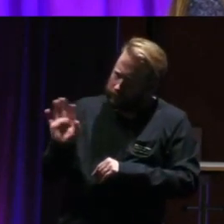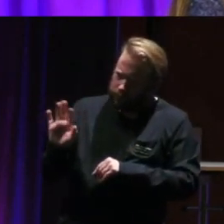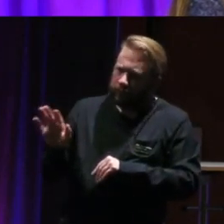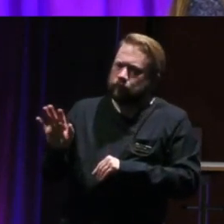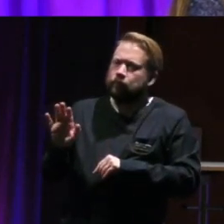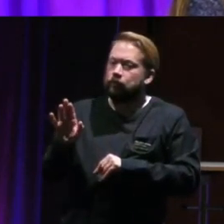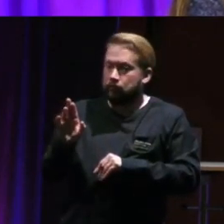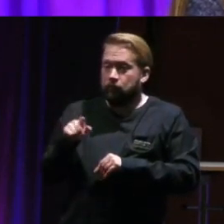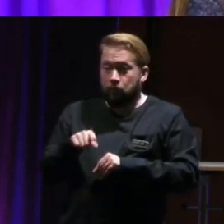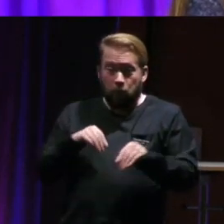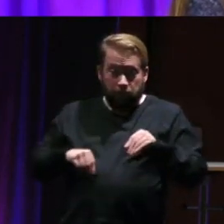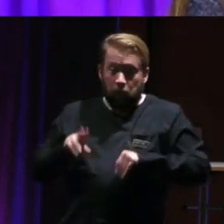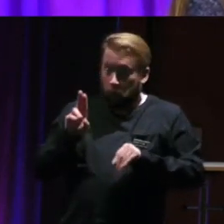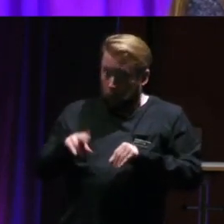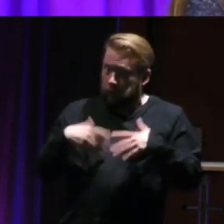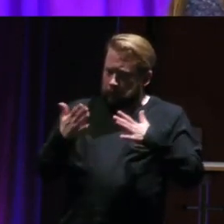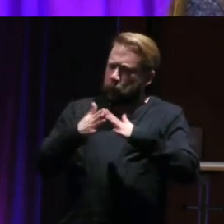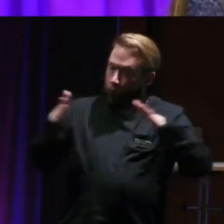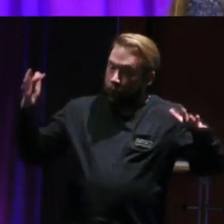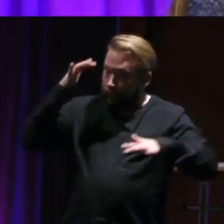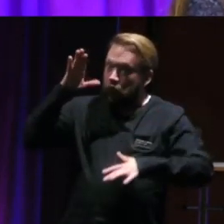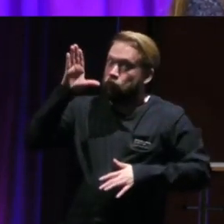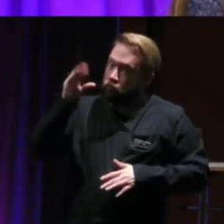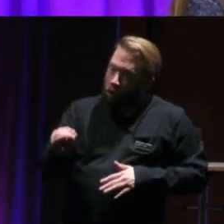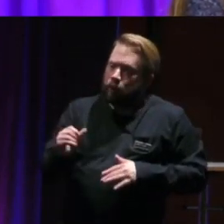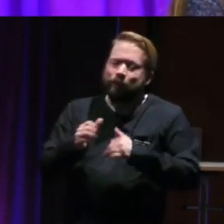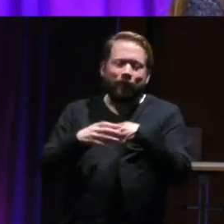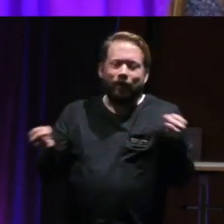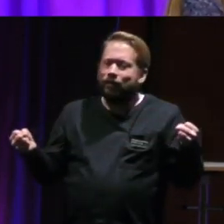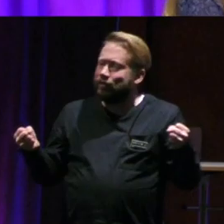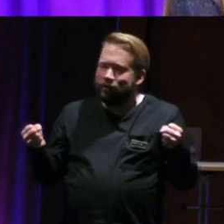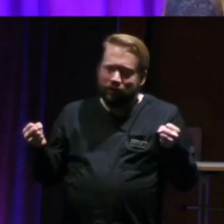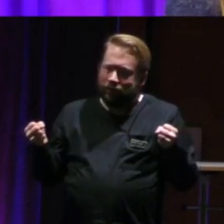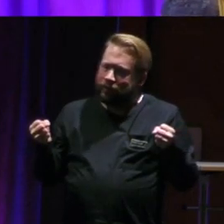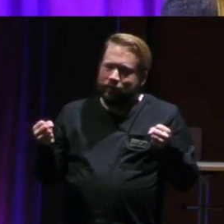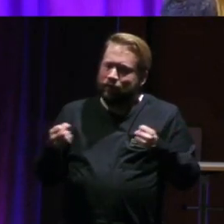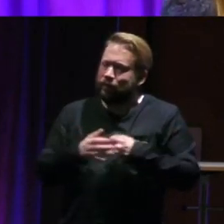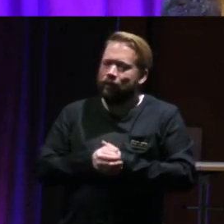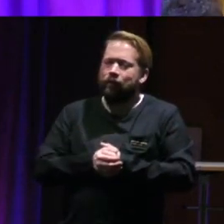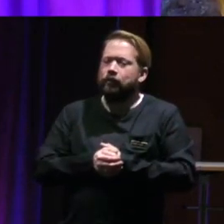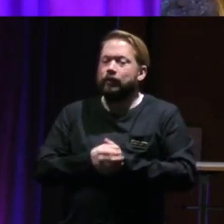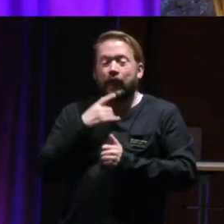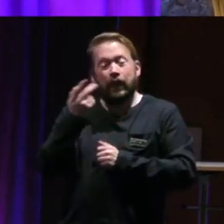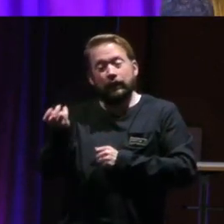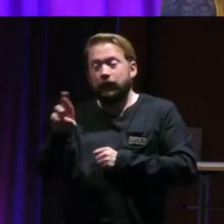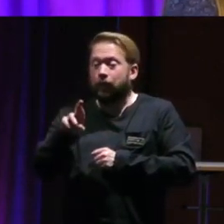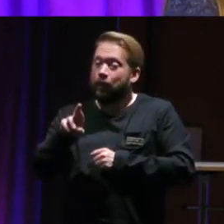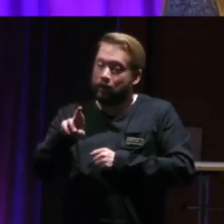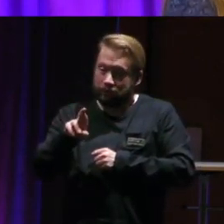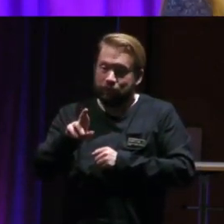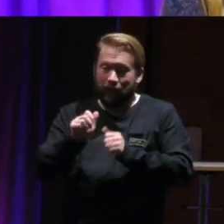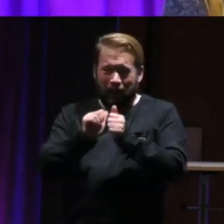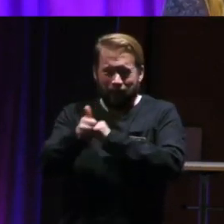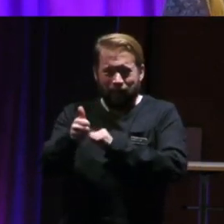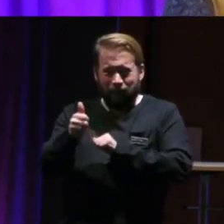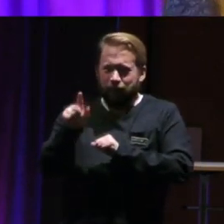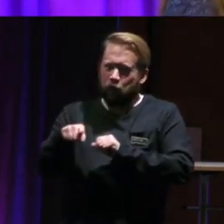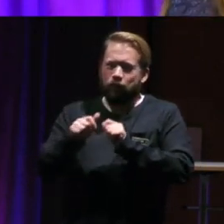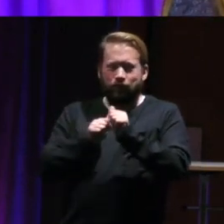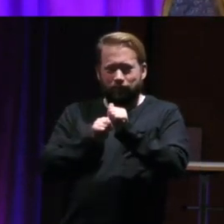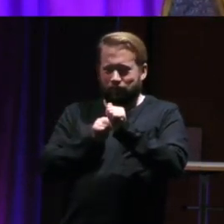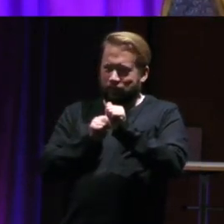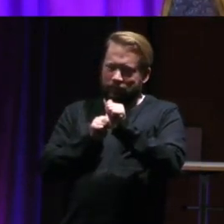really huge case because we have Alexei Navalny, who is one of the leaders of the Russian opposition, and he became